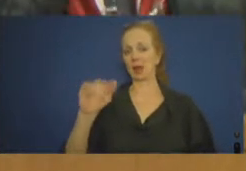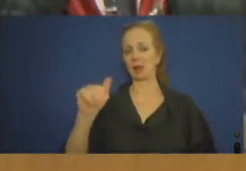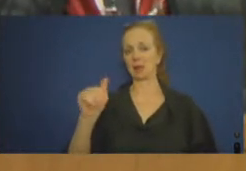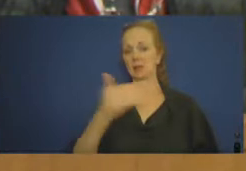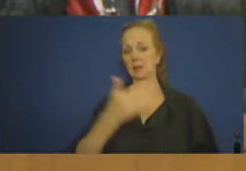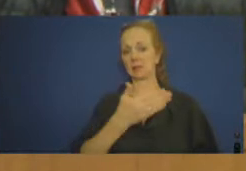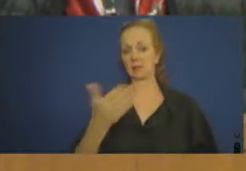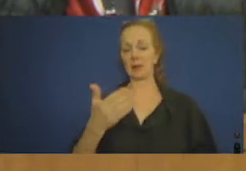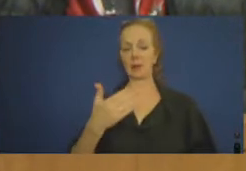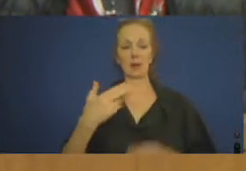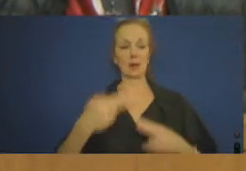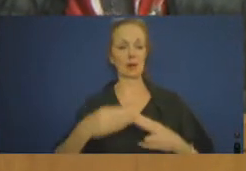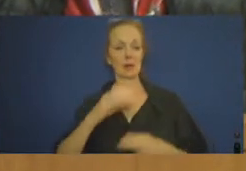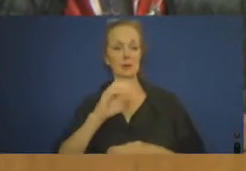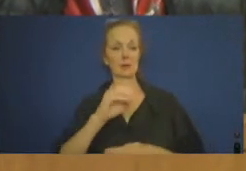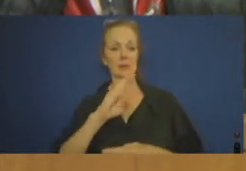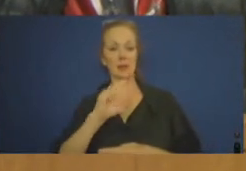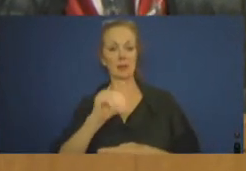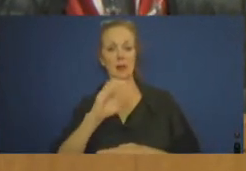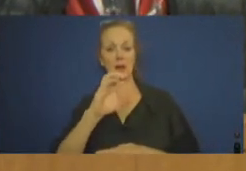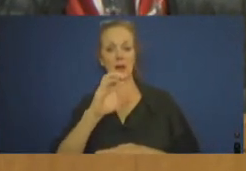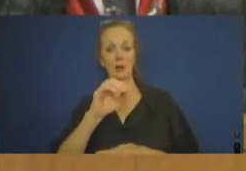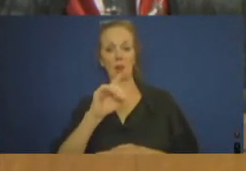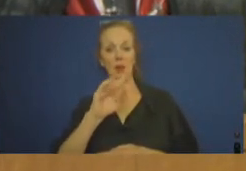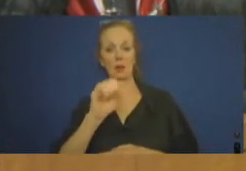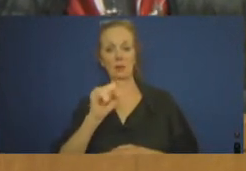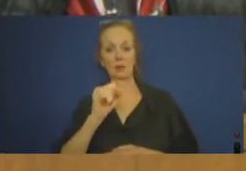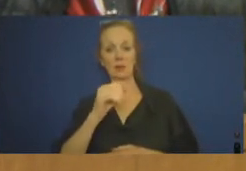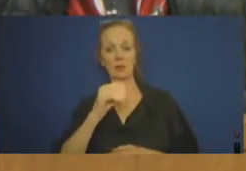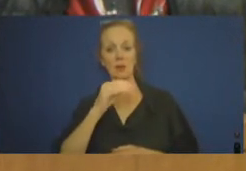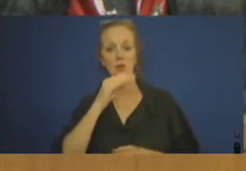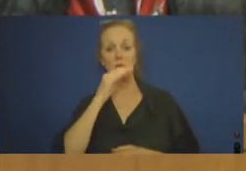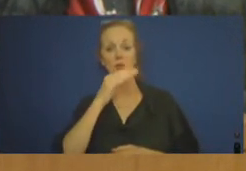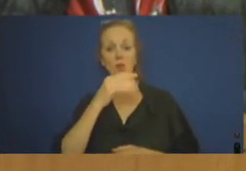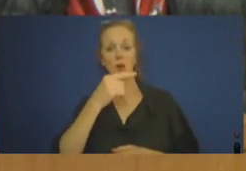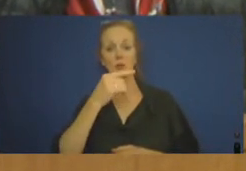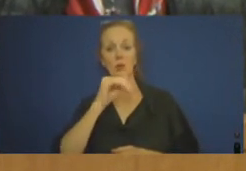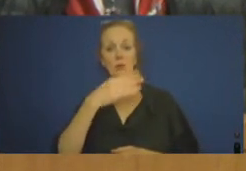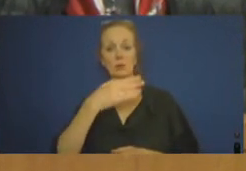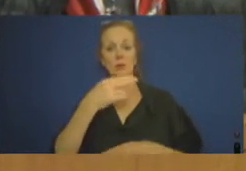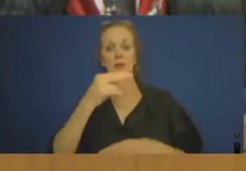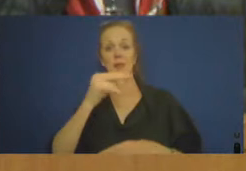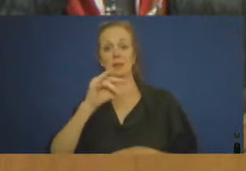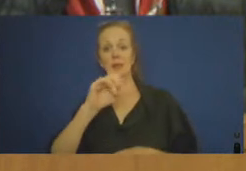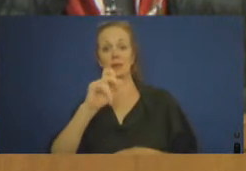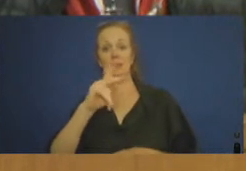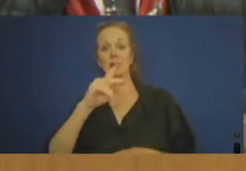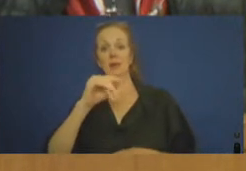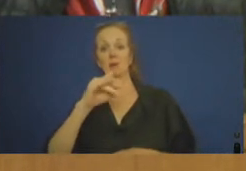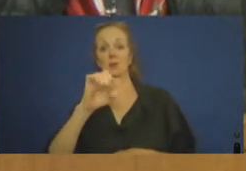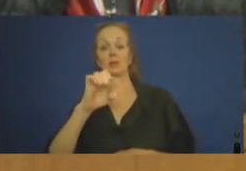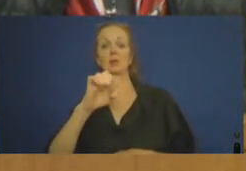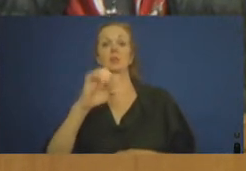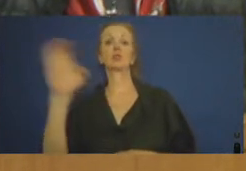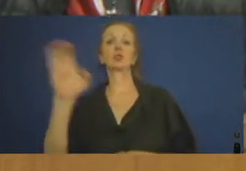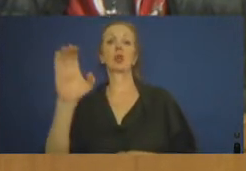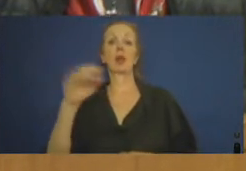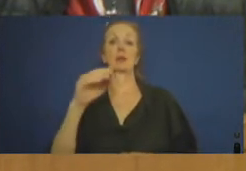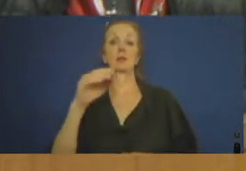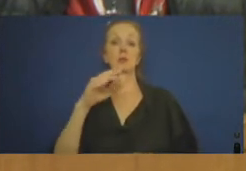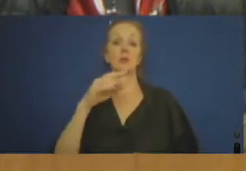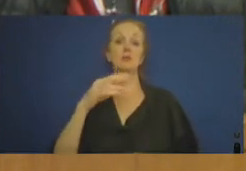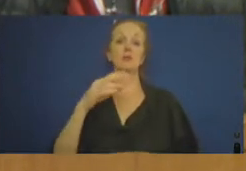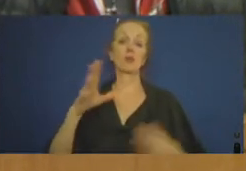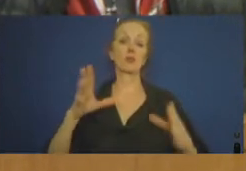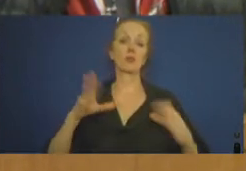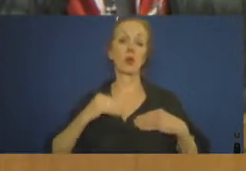My name is Celia Calais. I'm the granddaughter of the late Nick Calais, a Charlotte restaurateur. My grandfather graduated